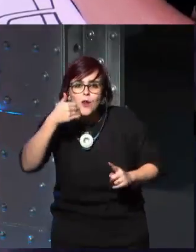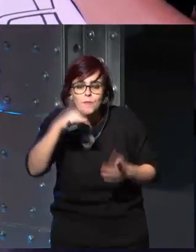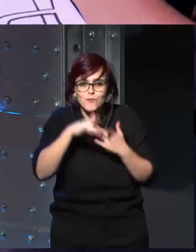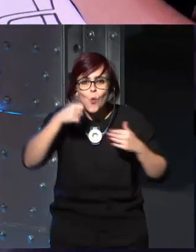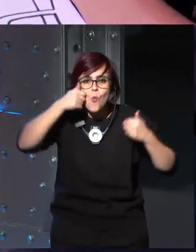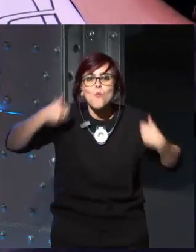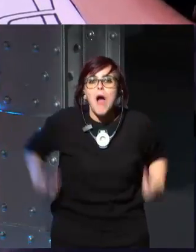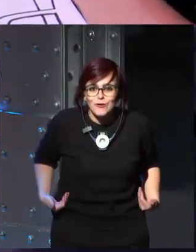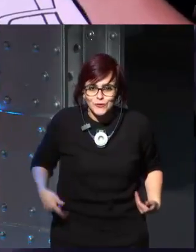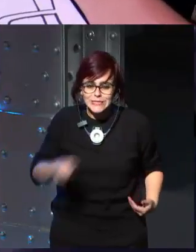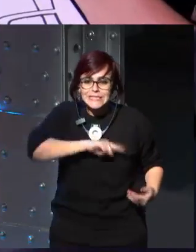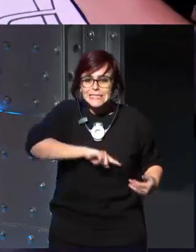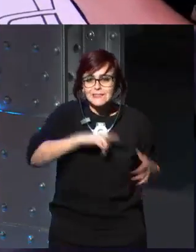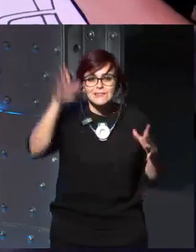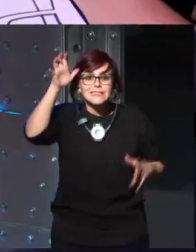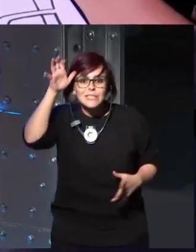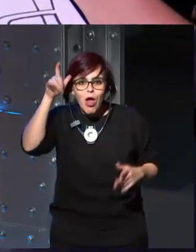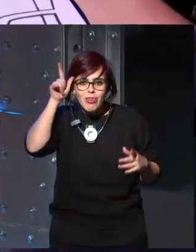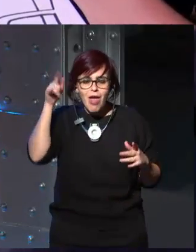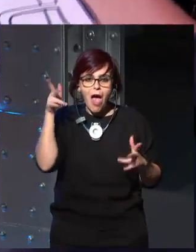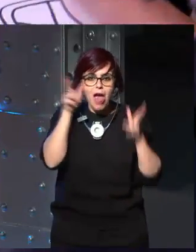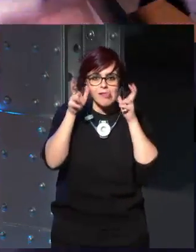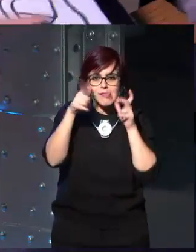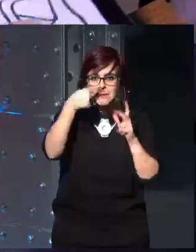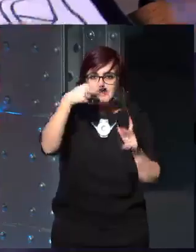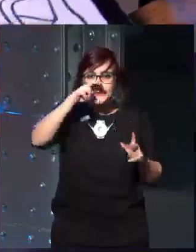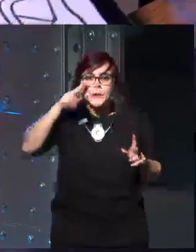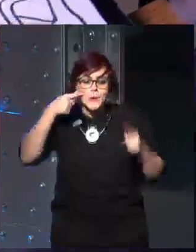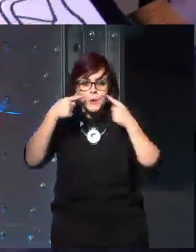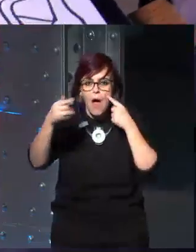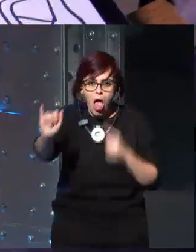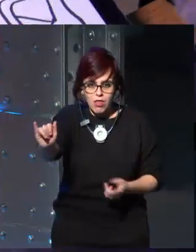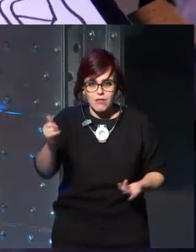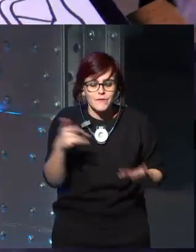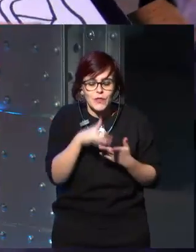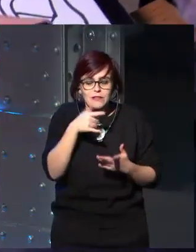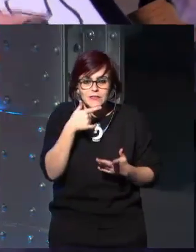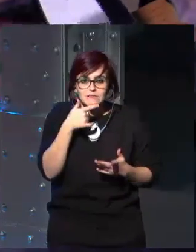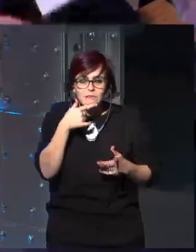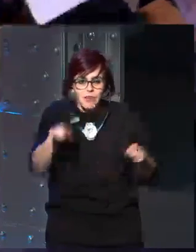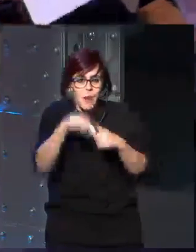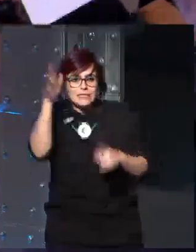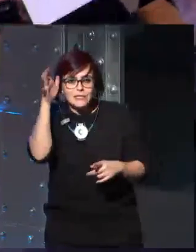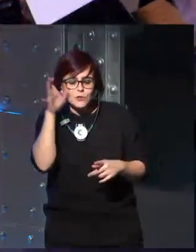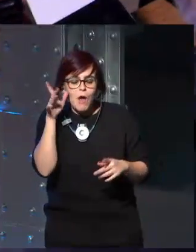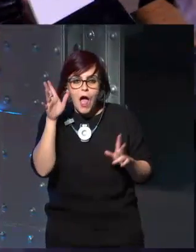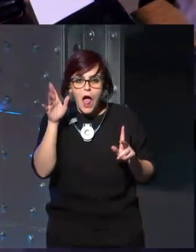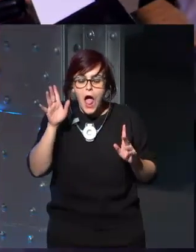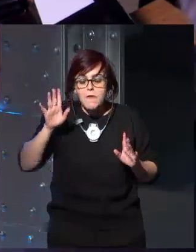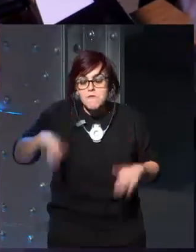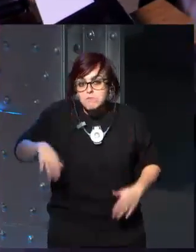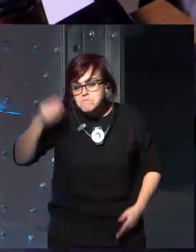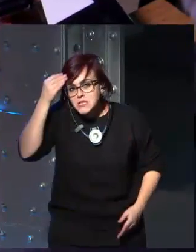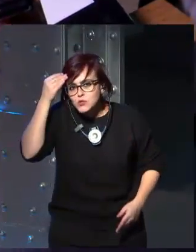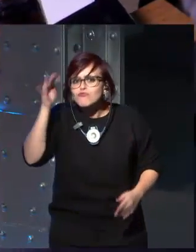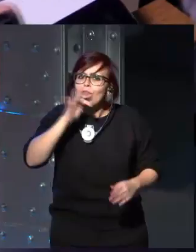change, of course it will change, but we have senses as human beings, and our senses keep us in touch with the reality, and we need those